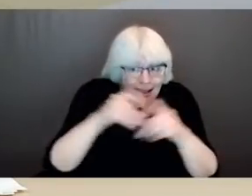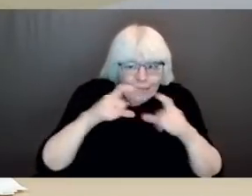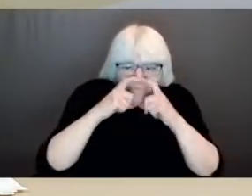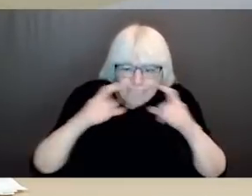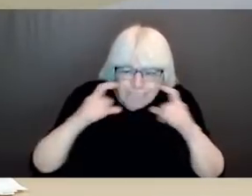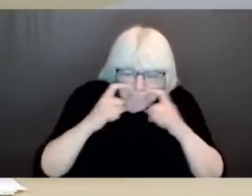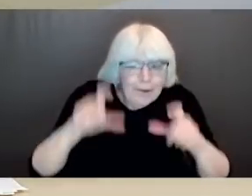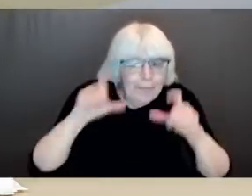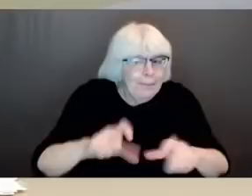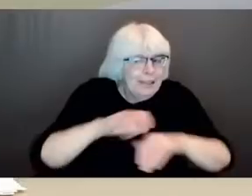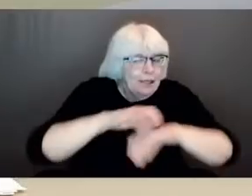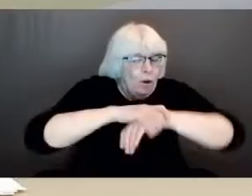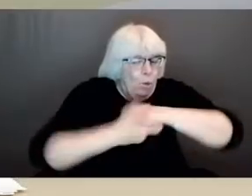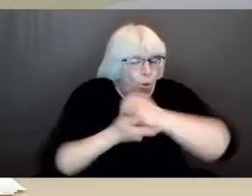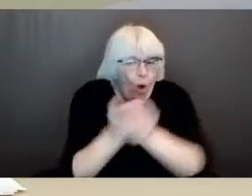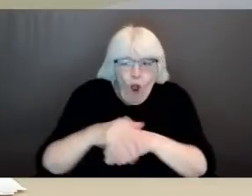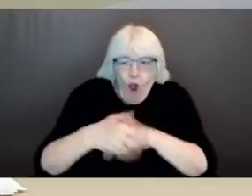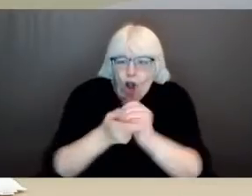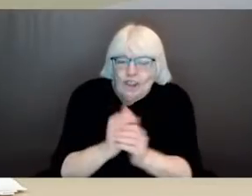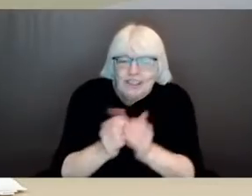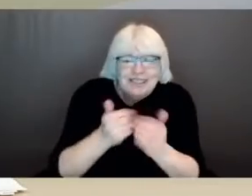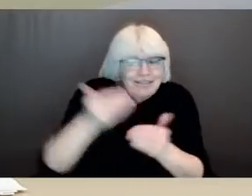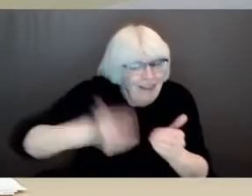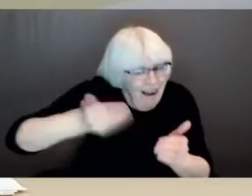when not feeling well.